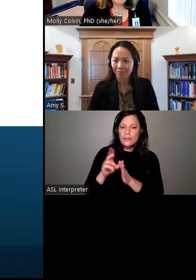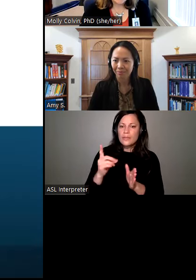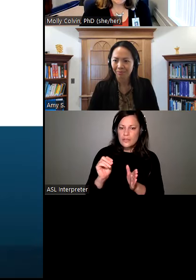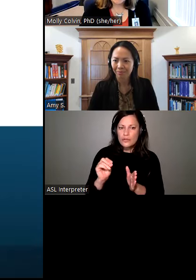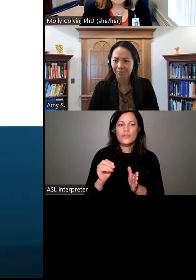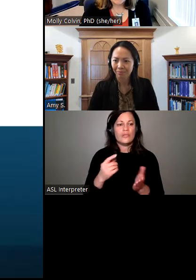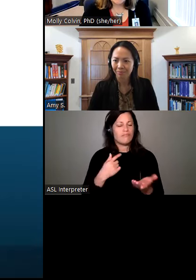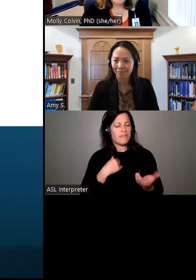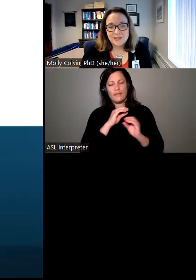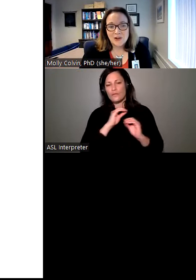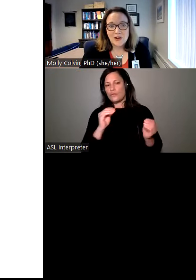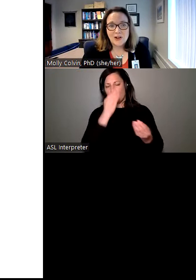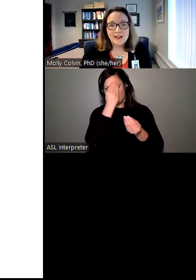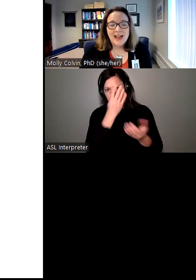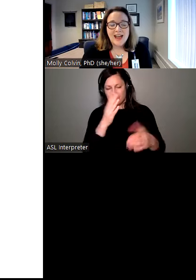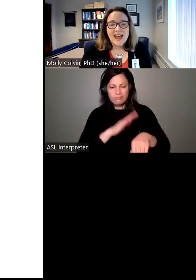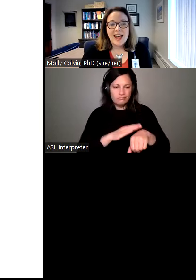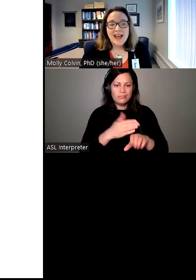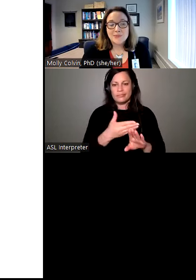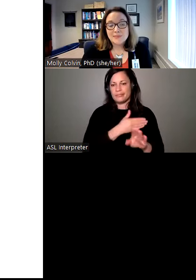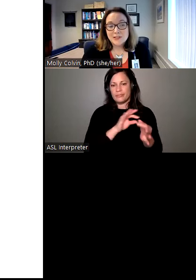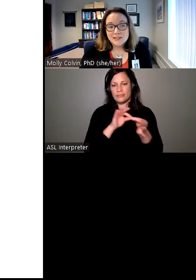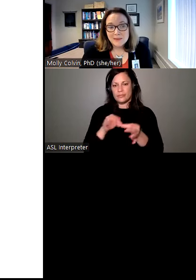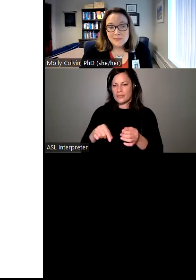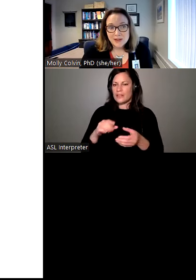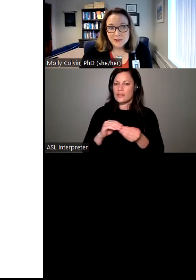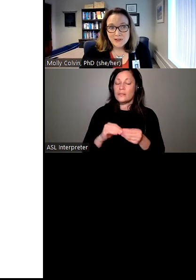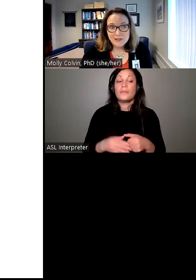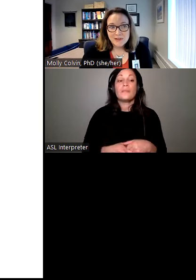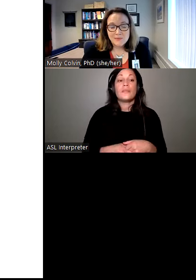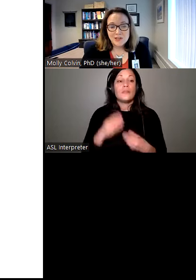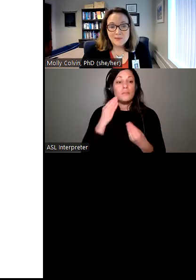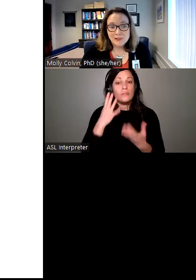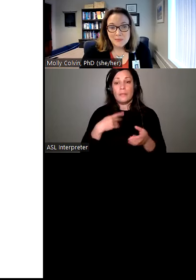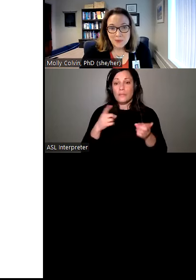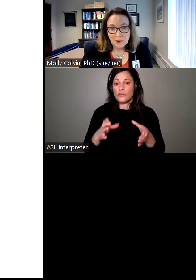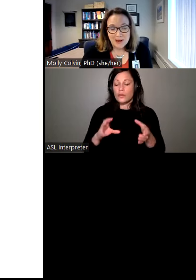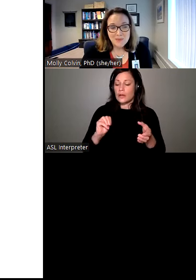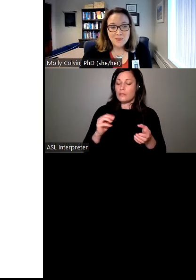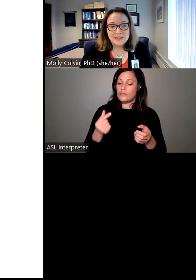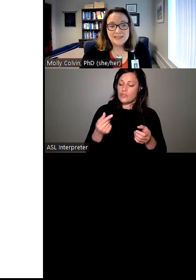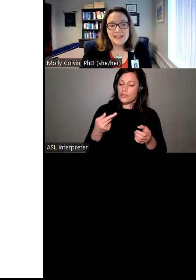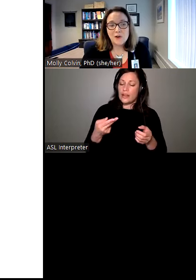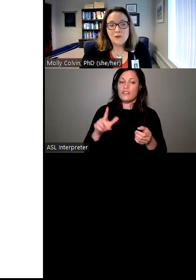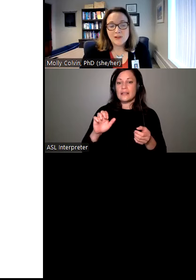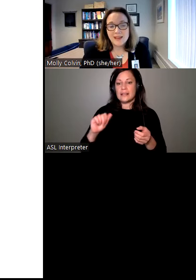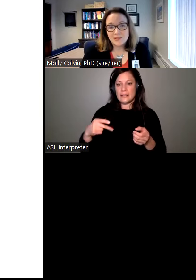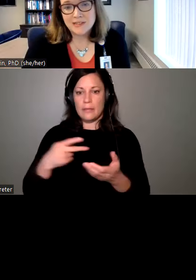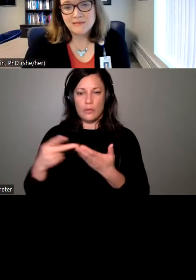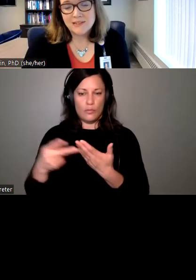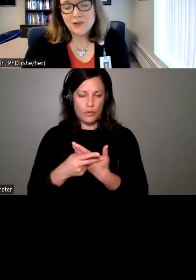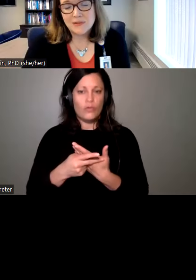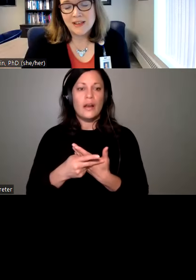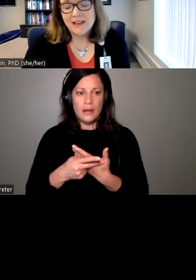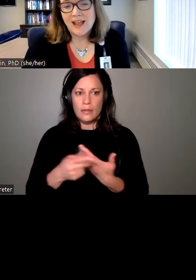no disclosures related to this talk. As was mentioned, I'm director of the MGH LEAP program. We see over